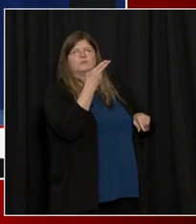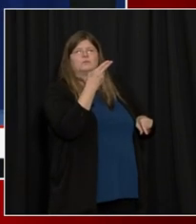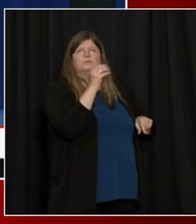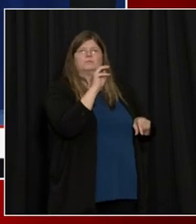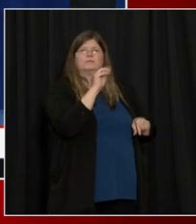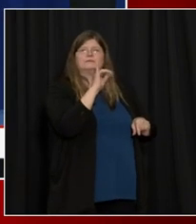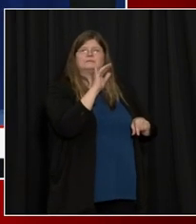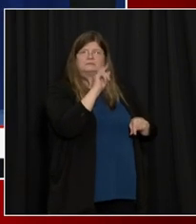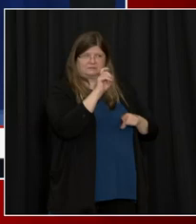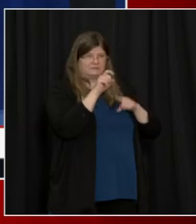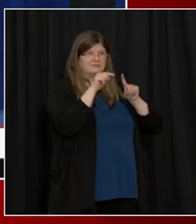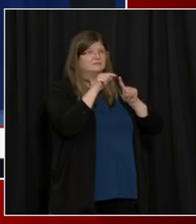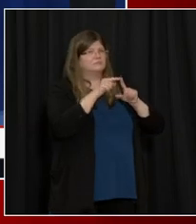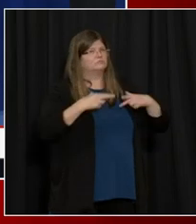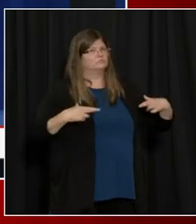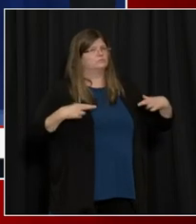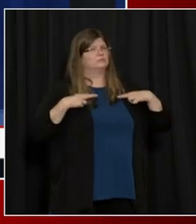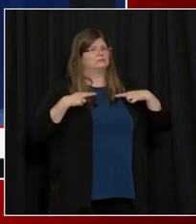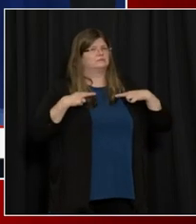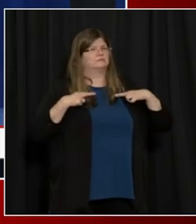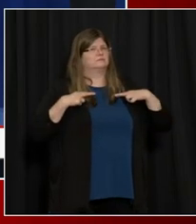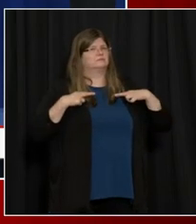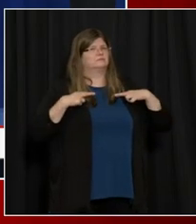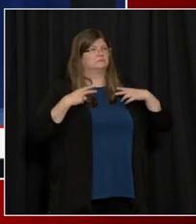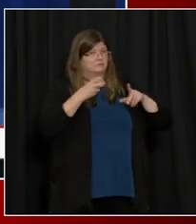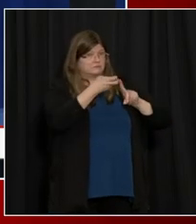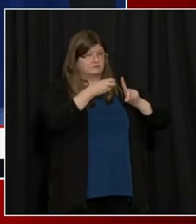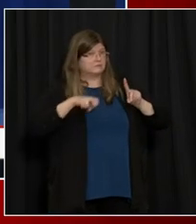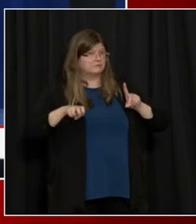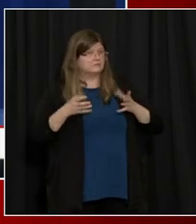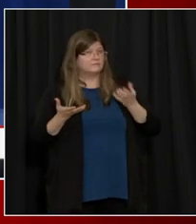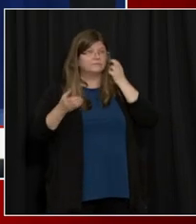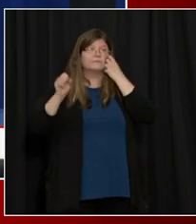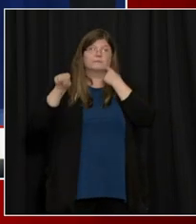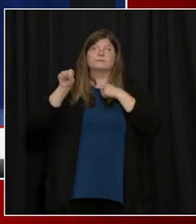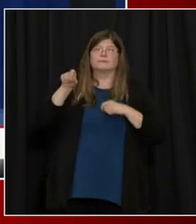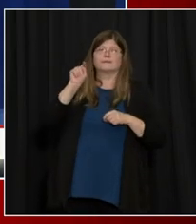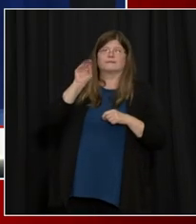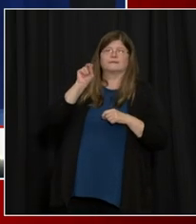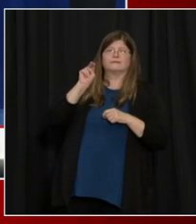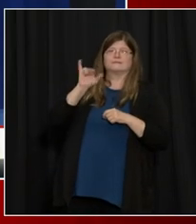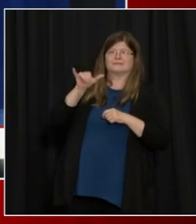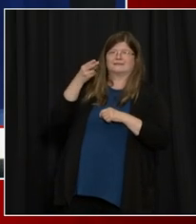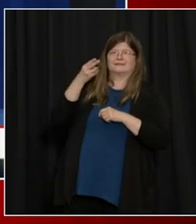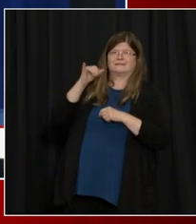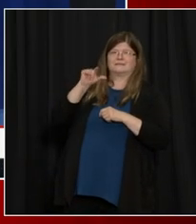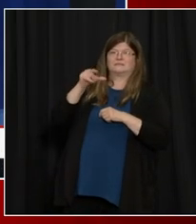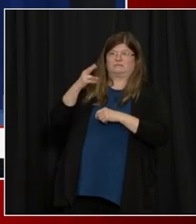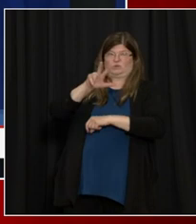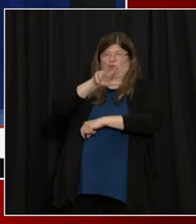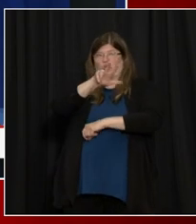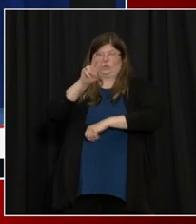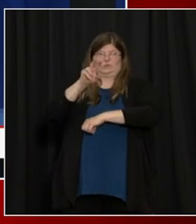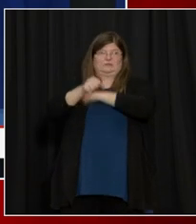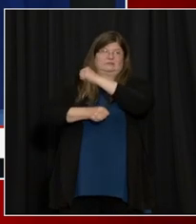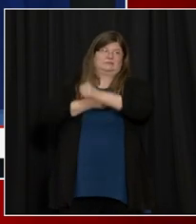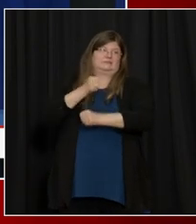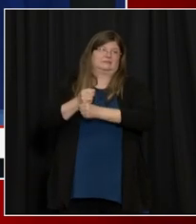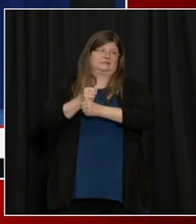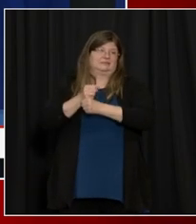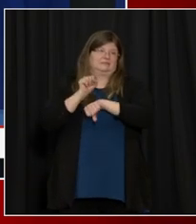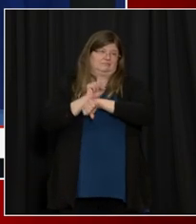of homicide, Tony Haith. After 32 years of service to the Metropolitan Police Department and the residents of the District of